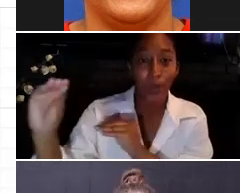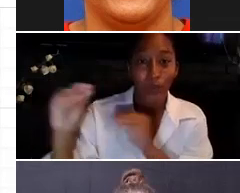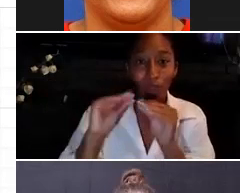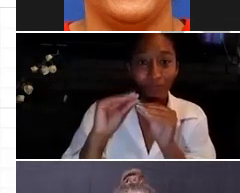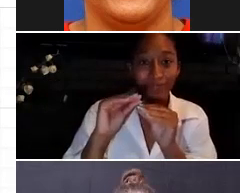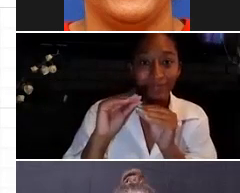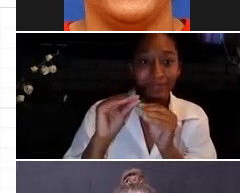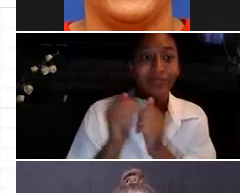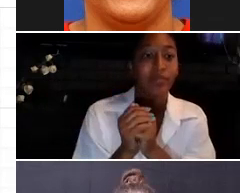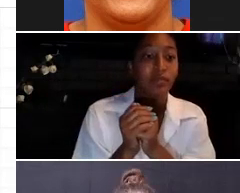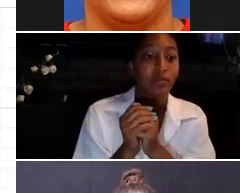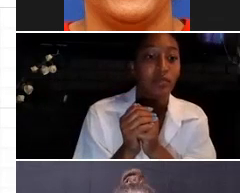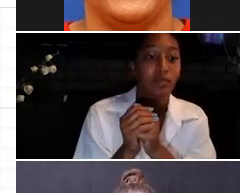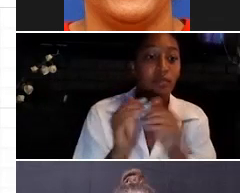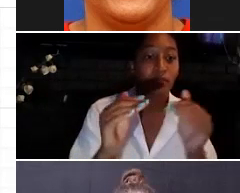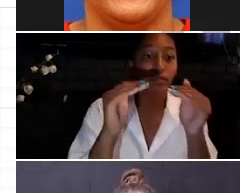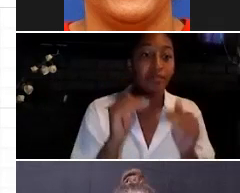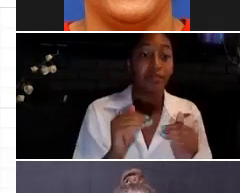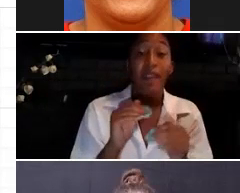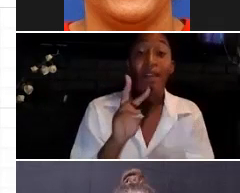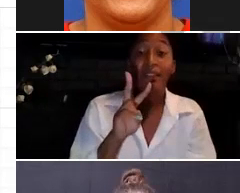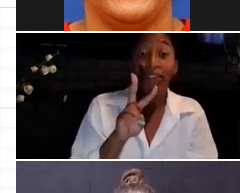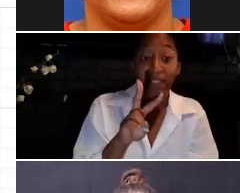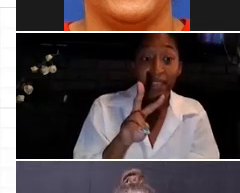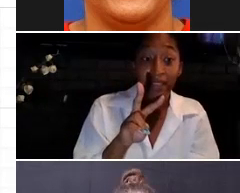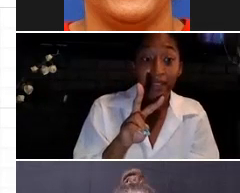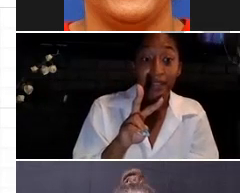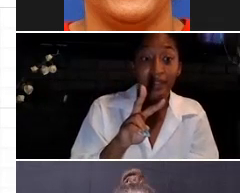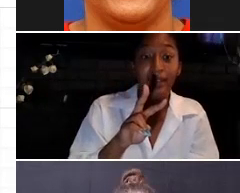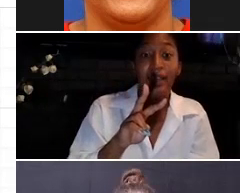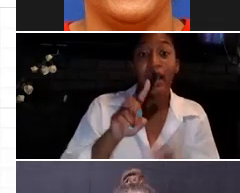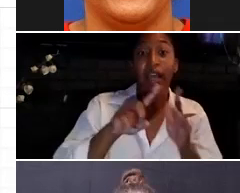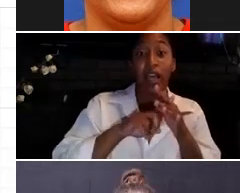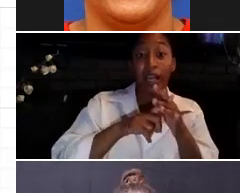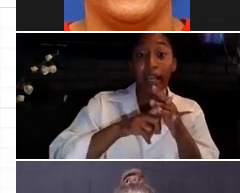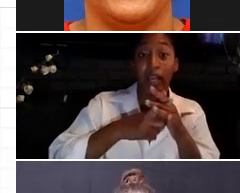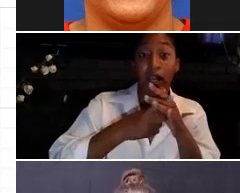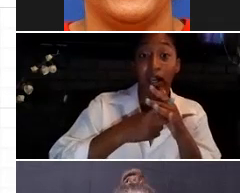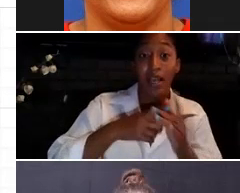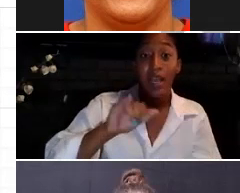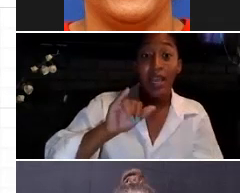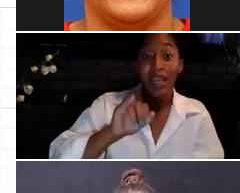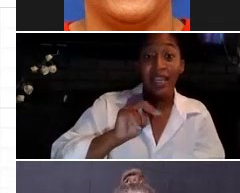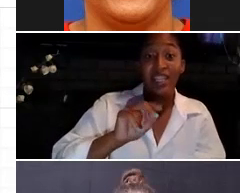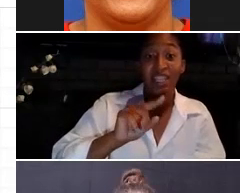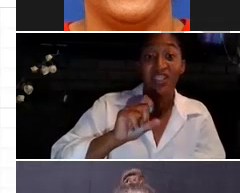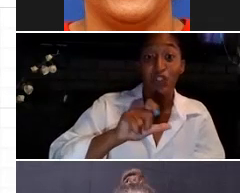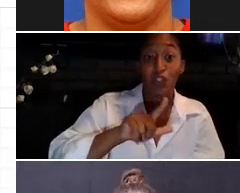Ooh, that's ugly. V initial plus A